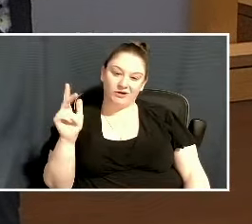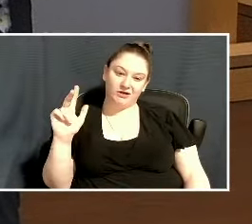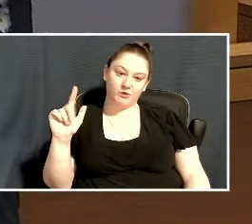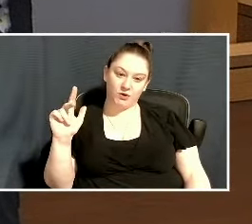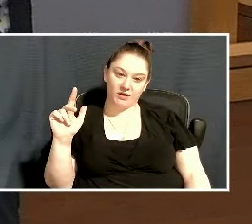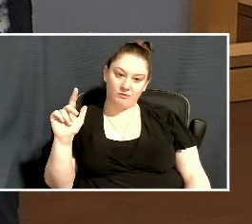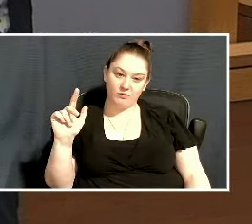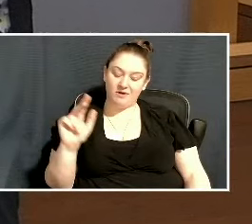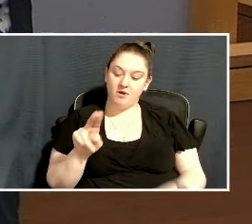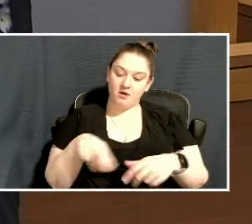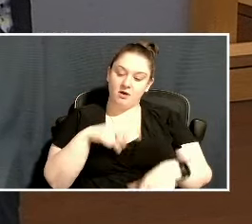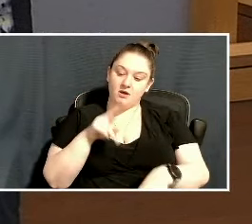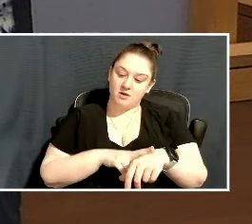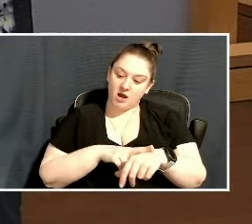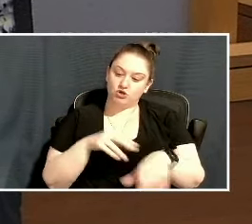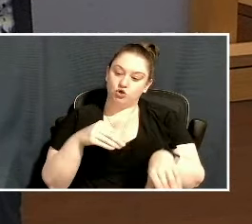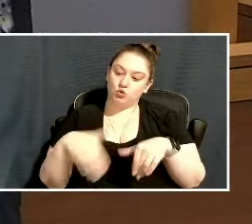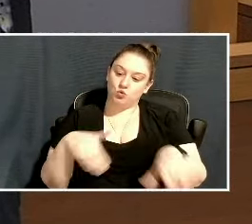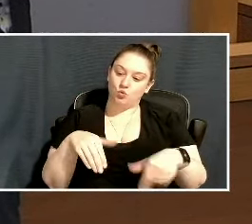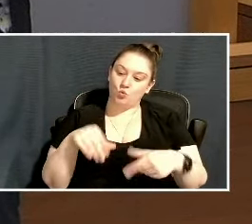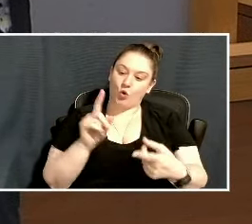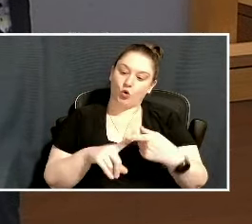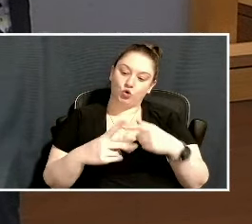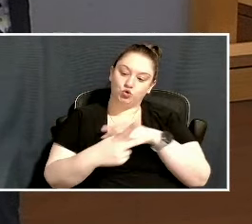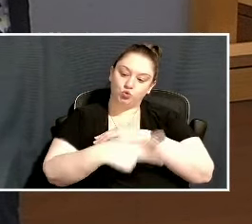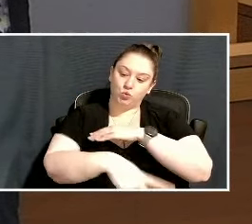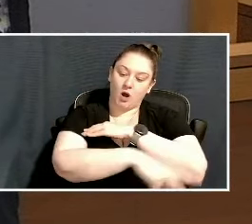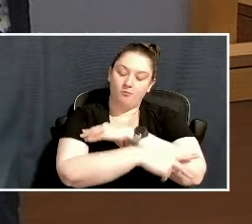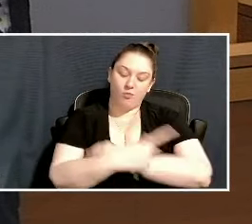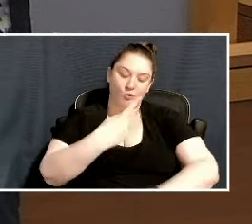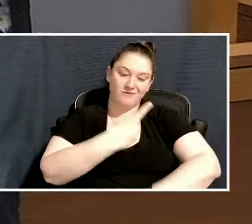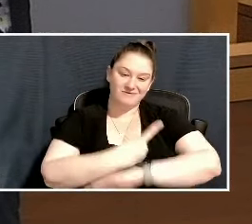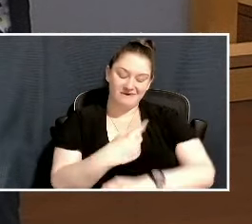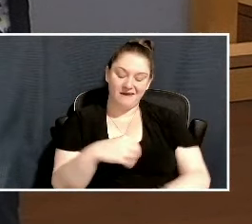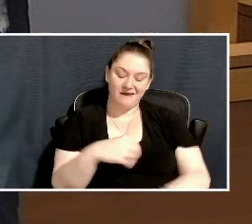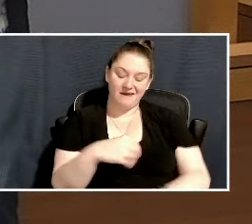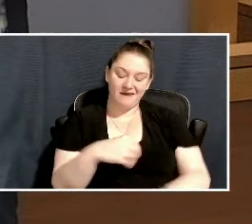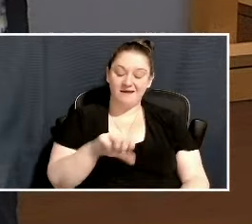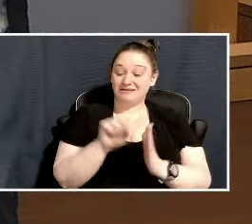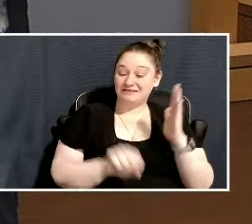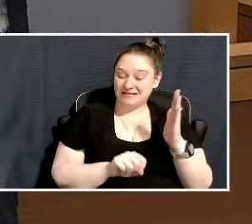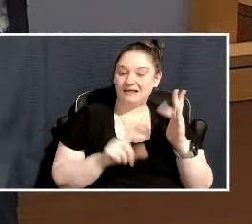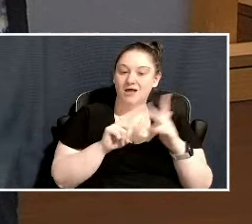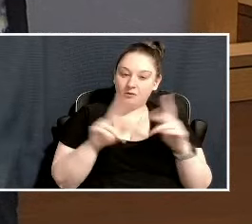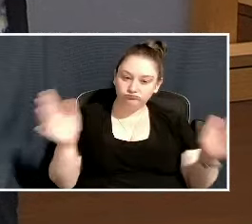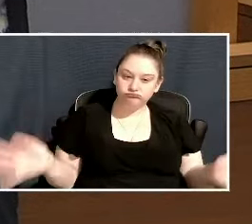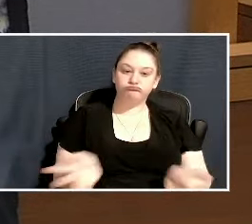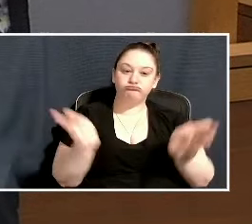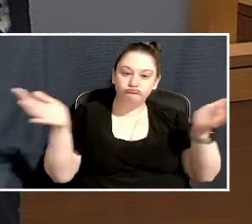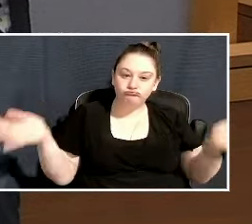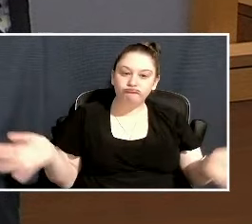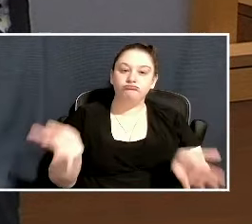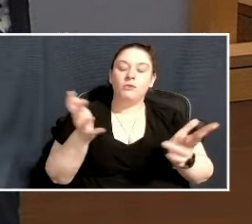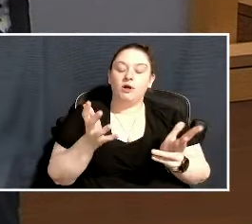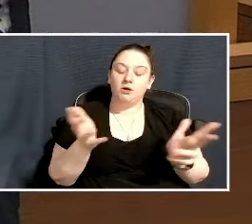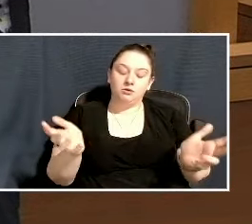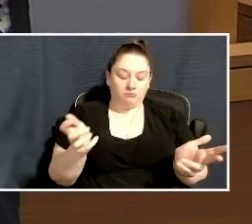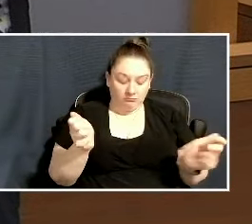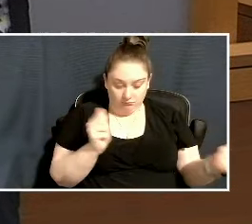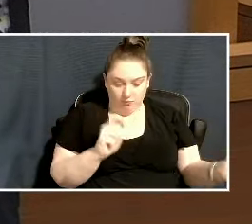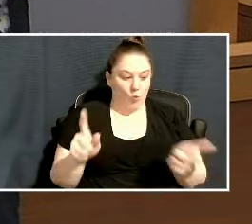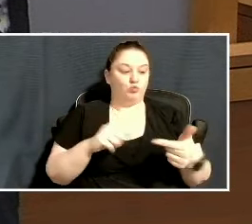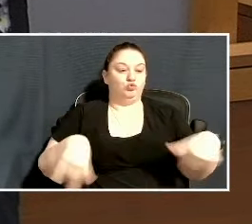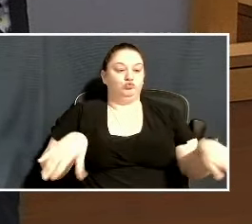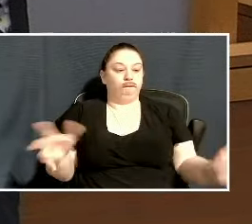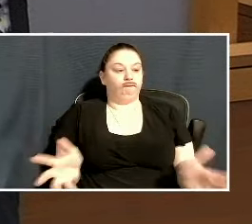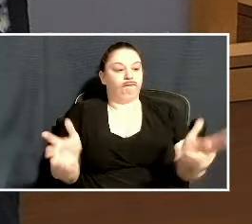National Walk to a Park Day in Salem and encourage everyone to walk to a park and enjoy the benefits of our